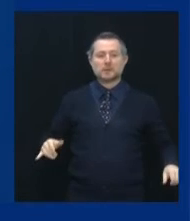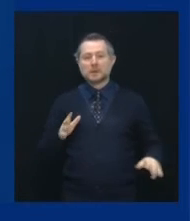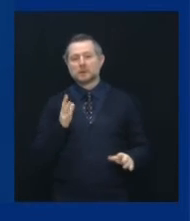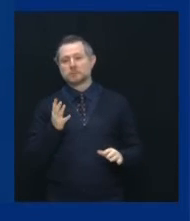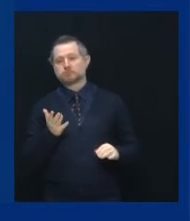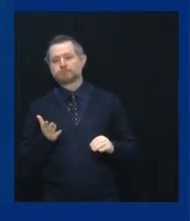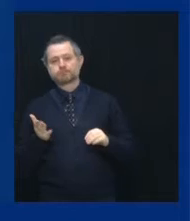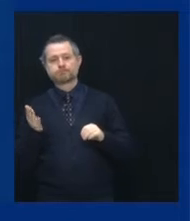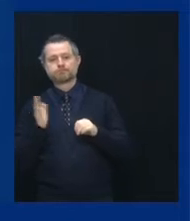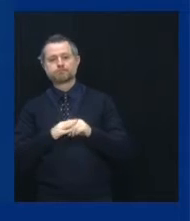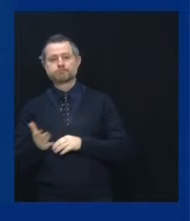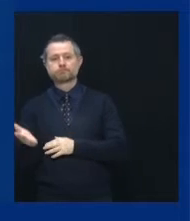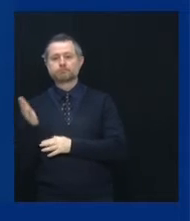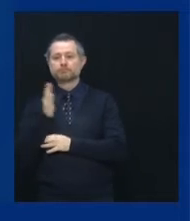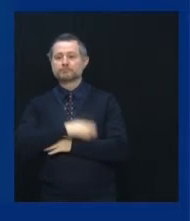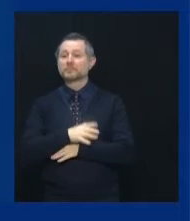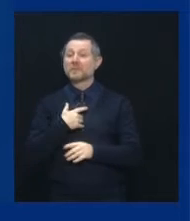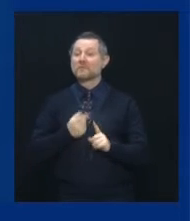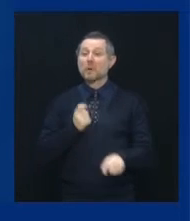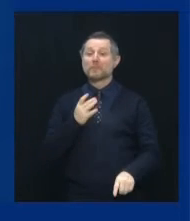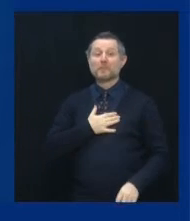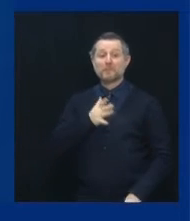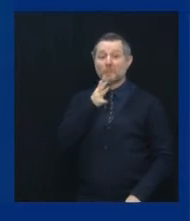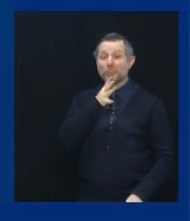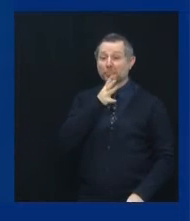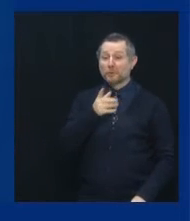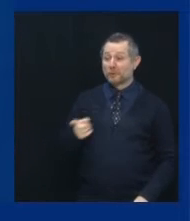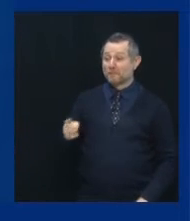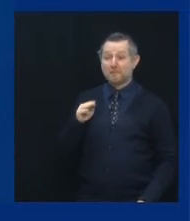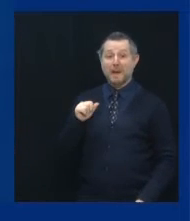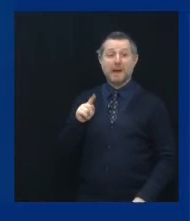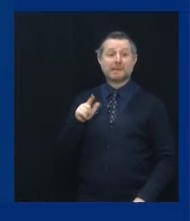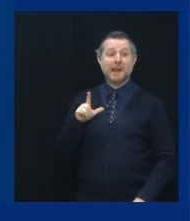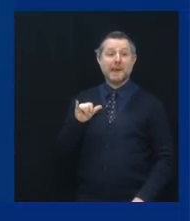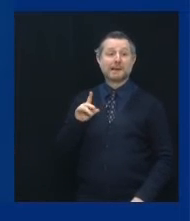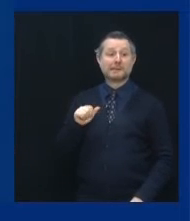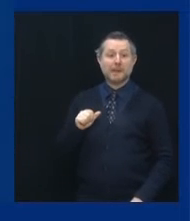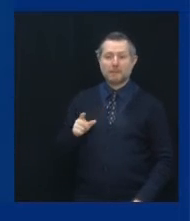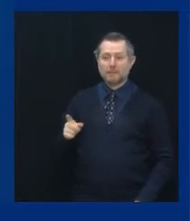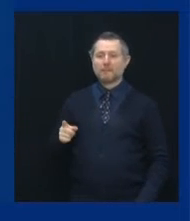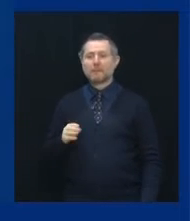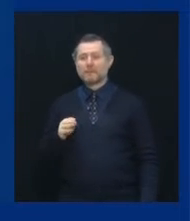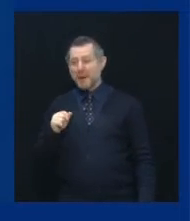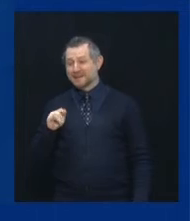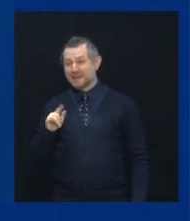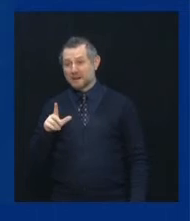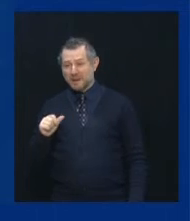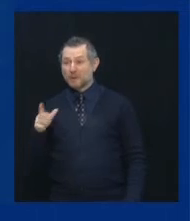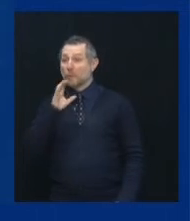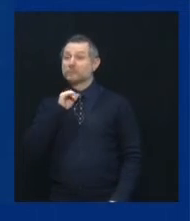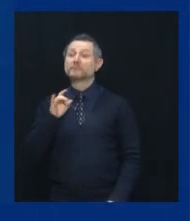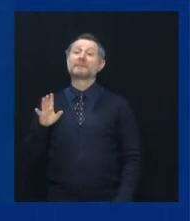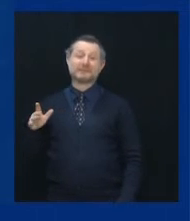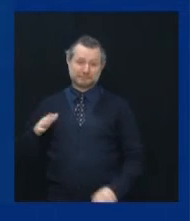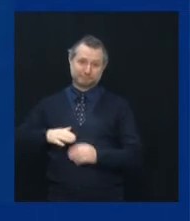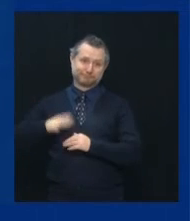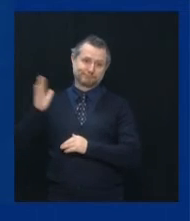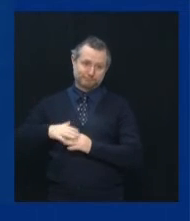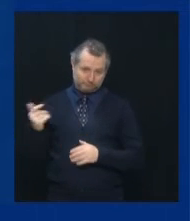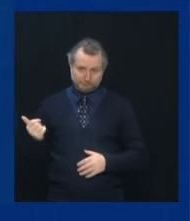hear it from my mother, Matilda, who is 75 plus, let's